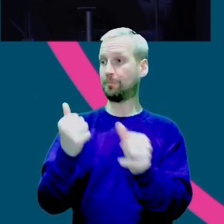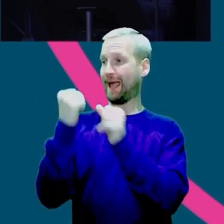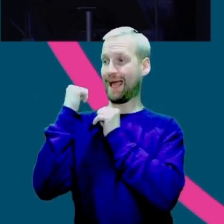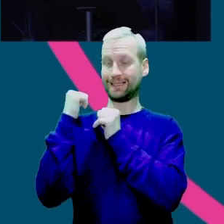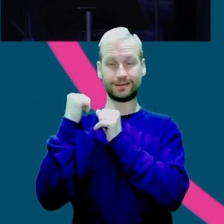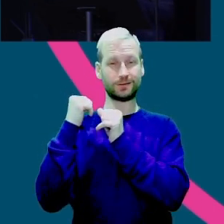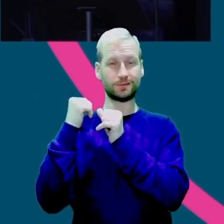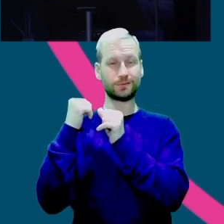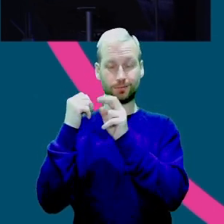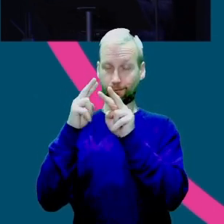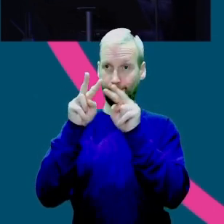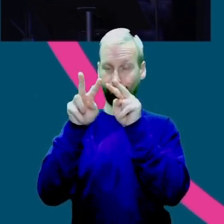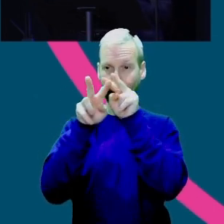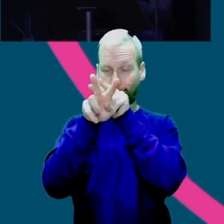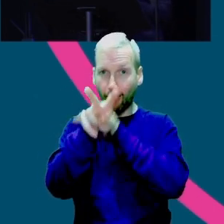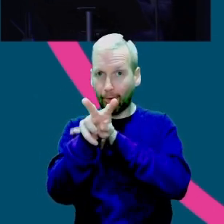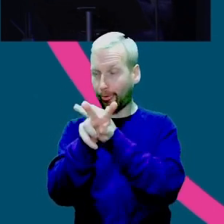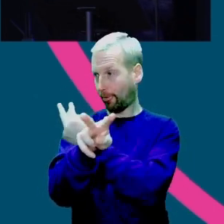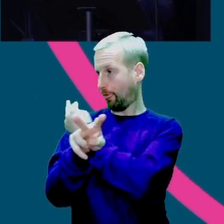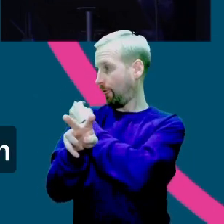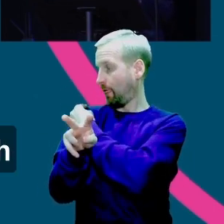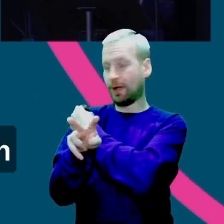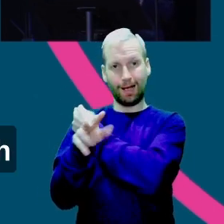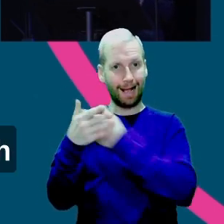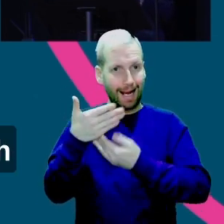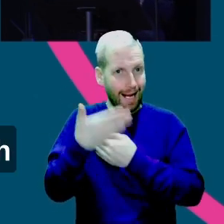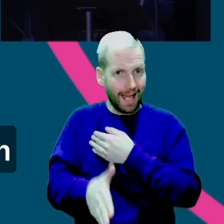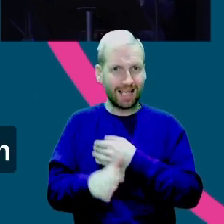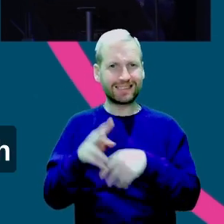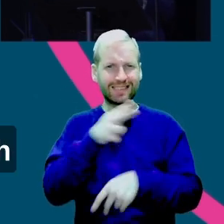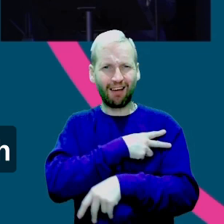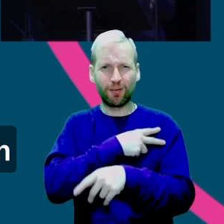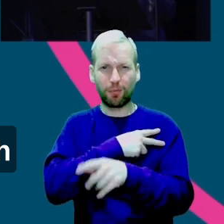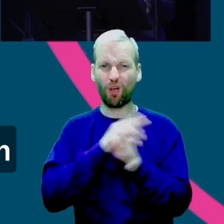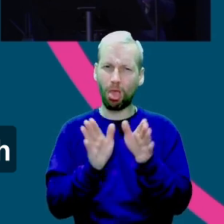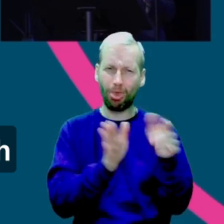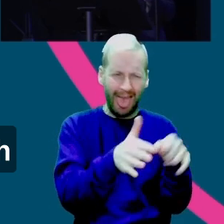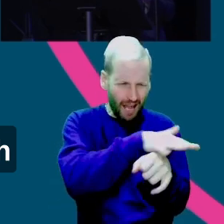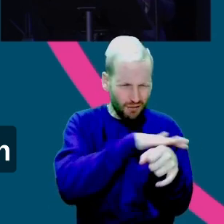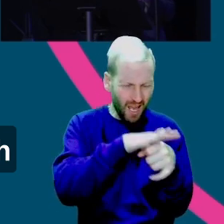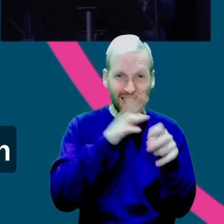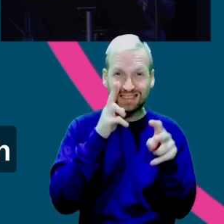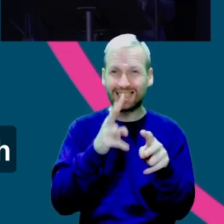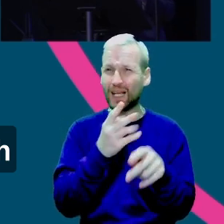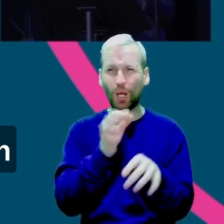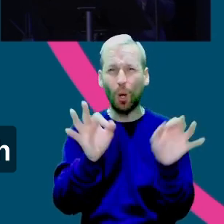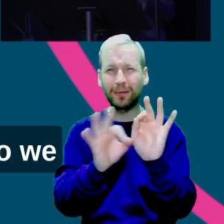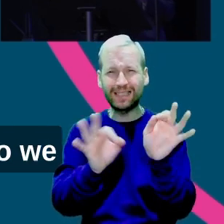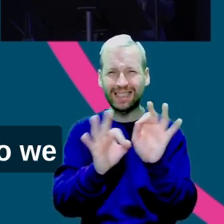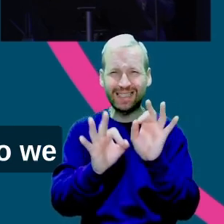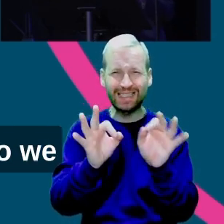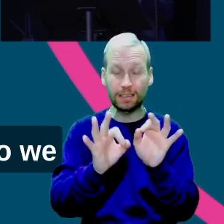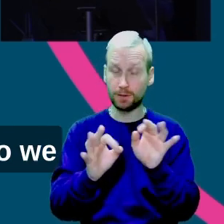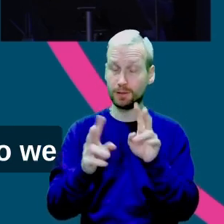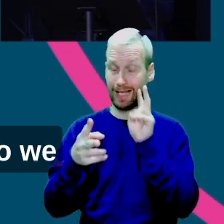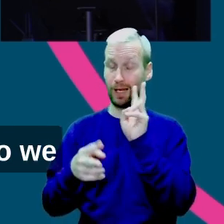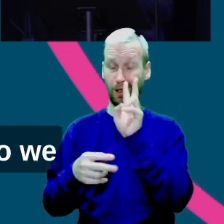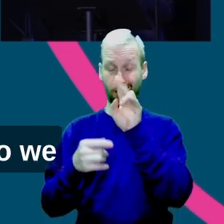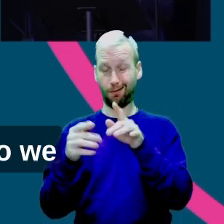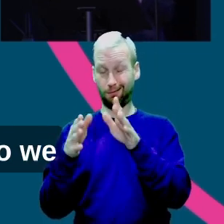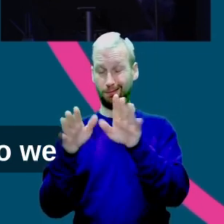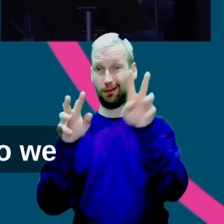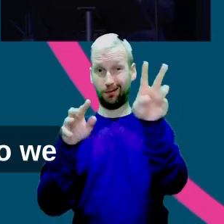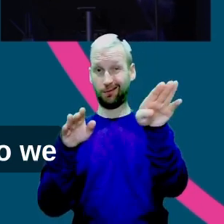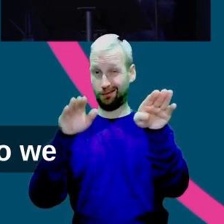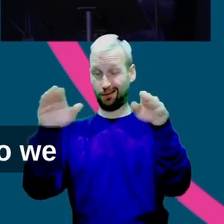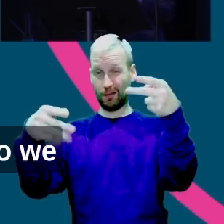behind. So this is to help the staff adjust from being in bays where they can see patients, much easier visibility, and